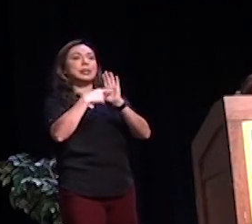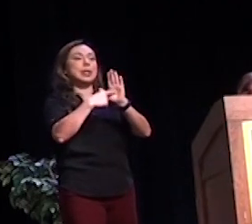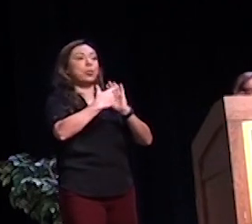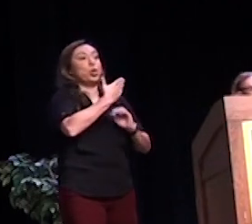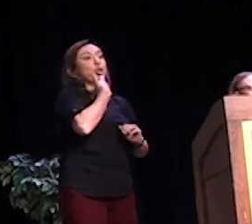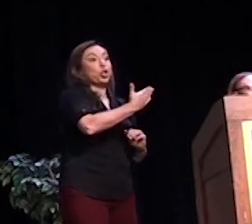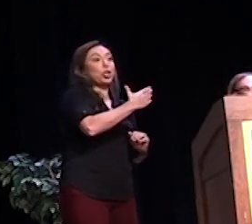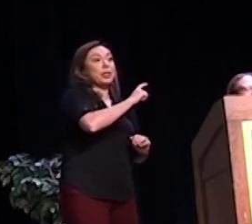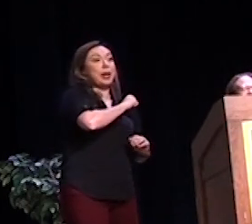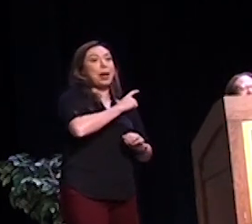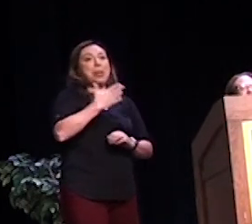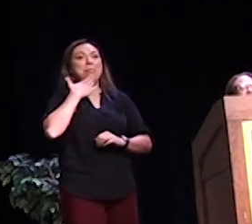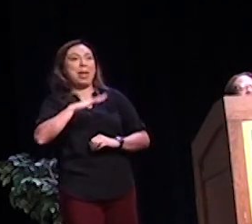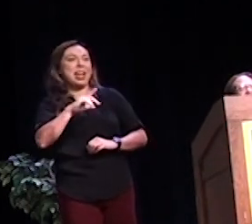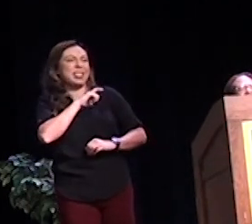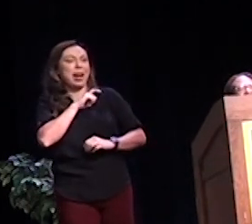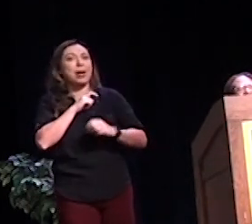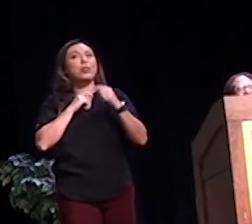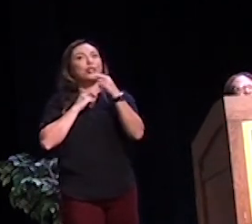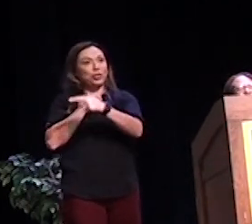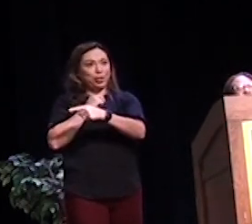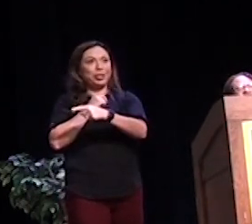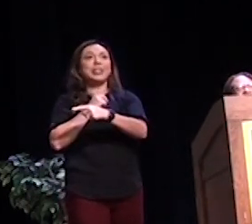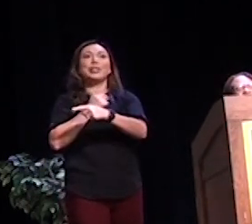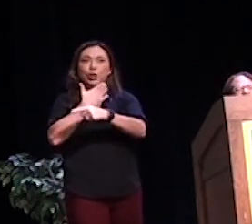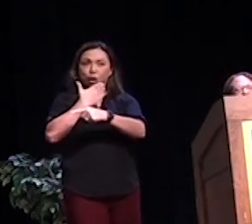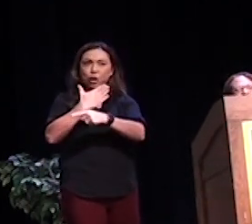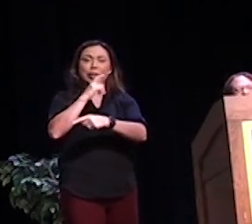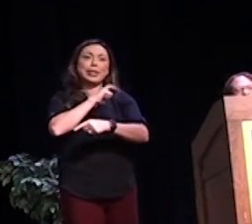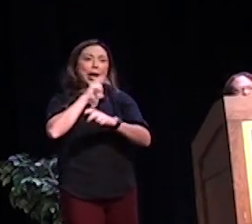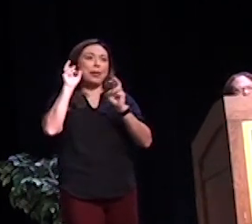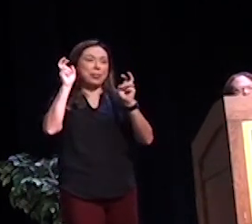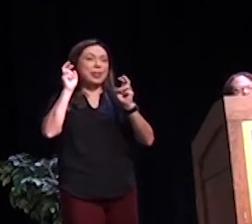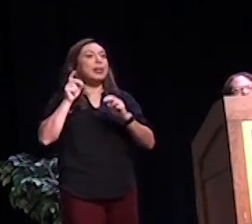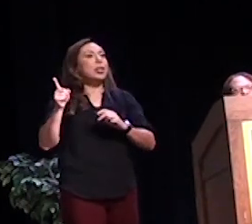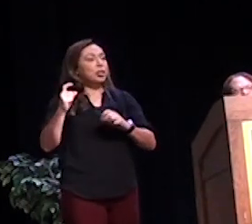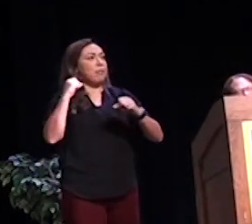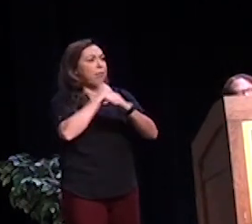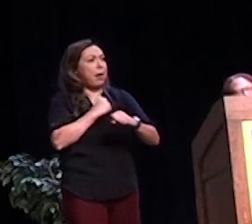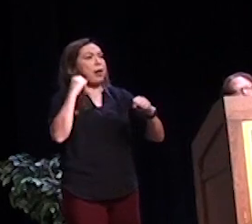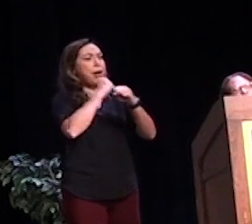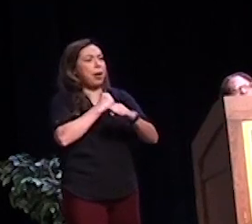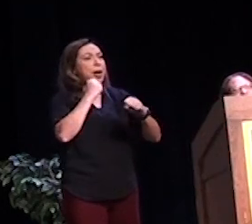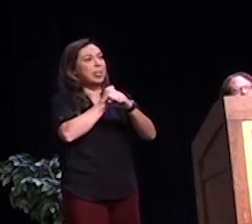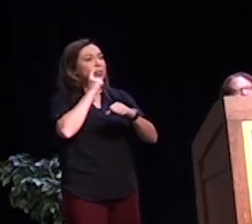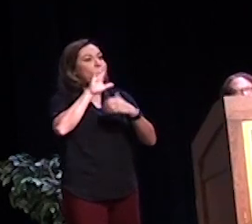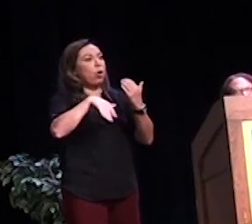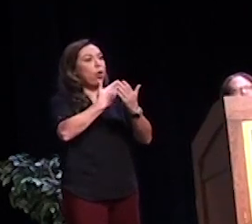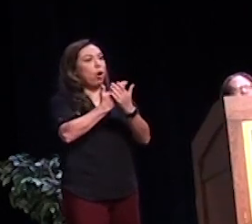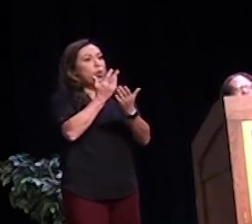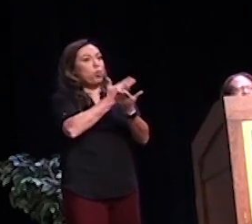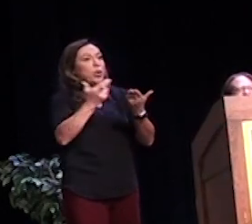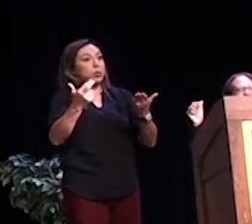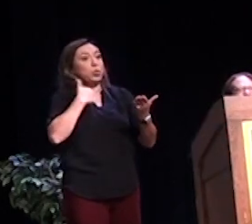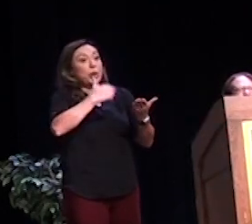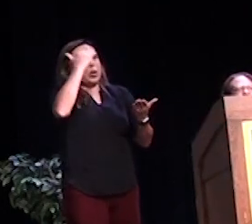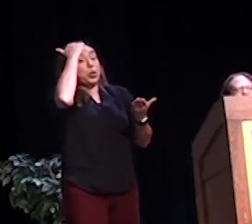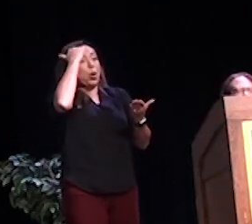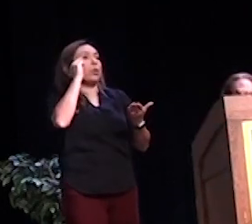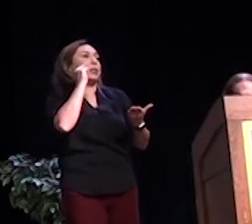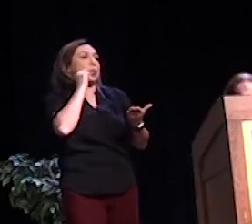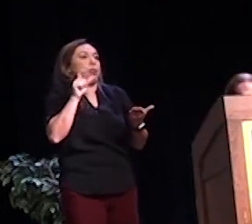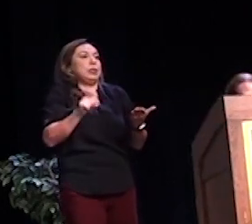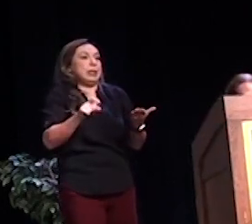but she makes things happen. And we fight every single day for the resources we know San Antonio needs and